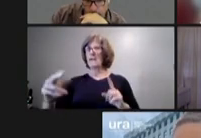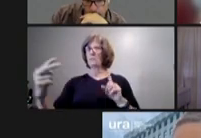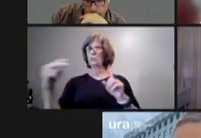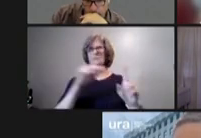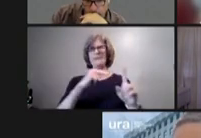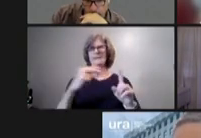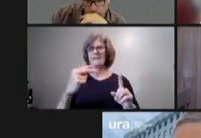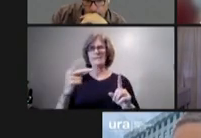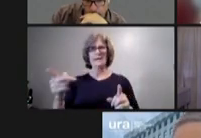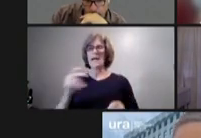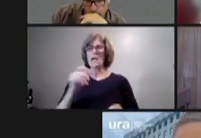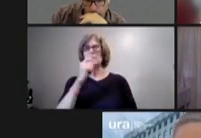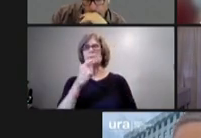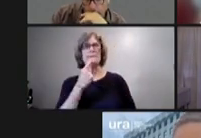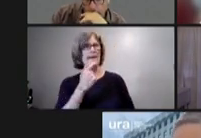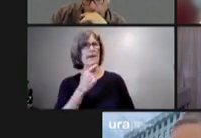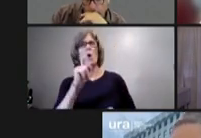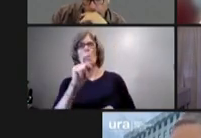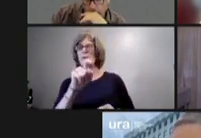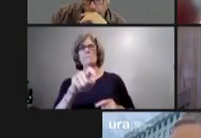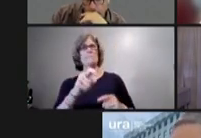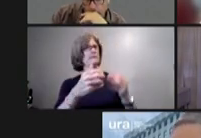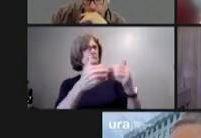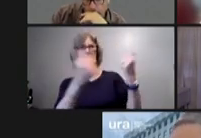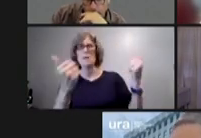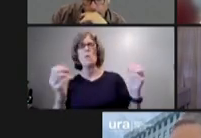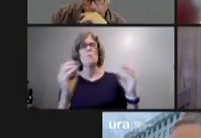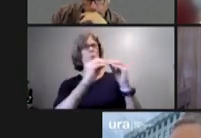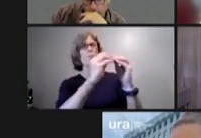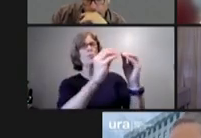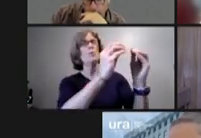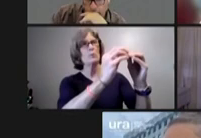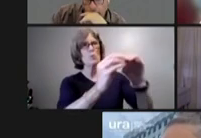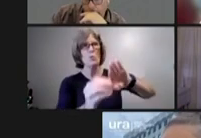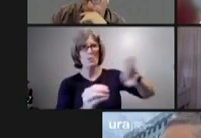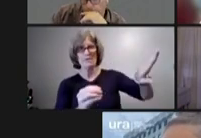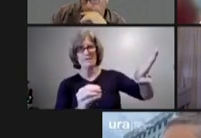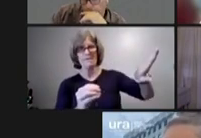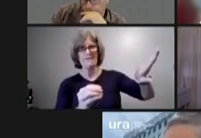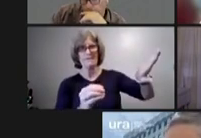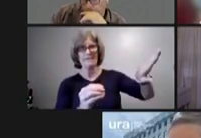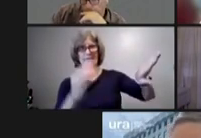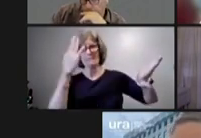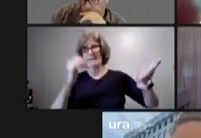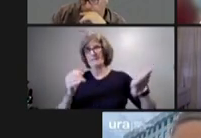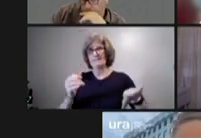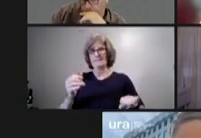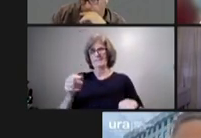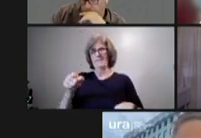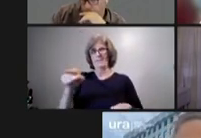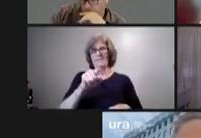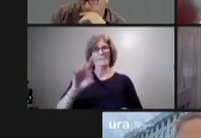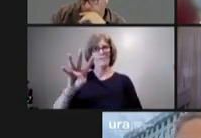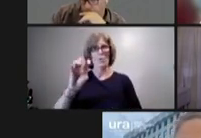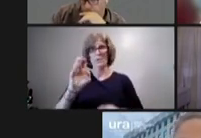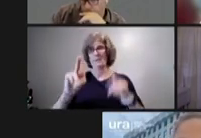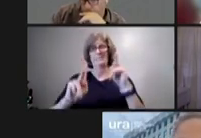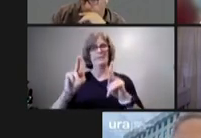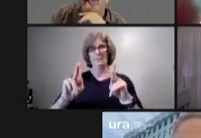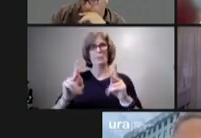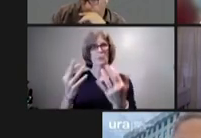advocate for a higher percentage, but I do think having accommodations for,